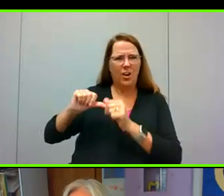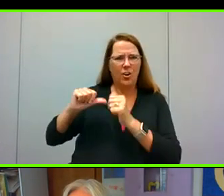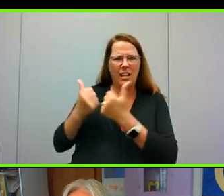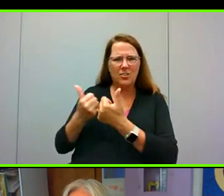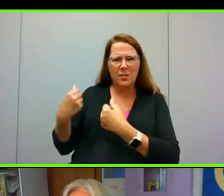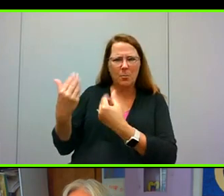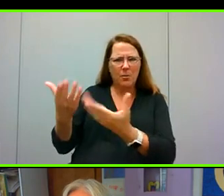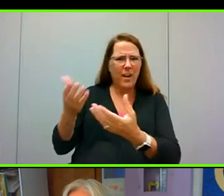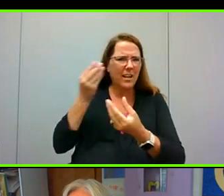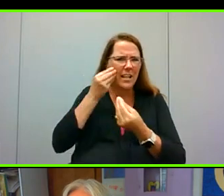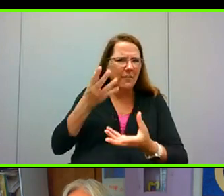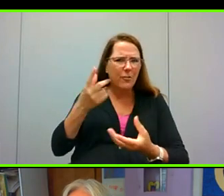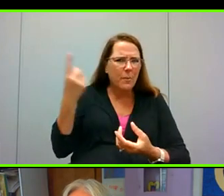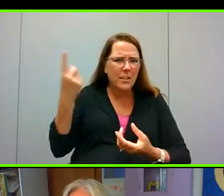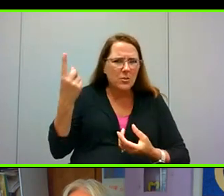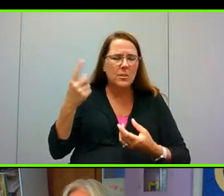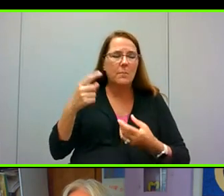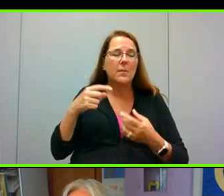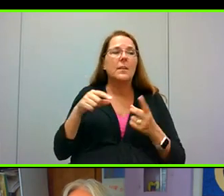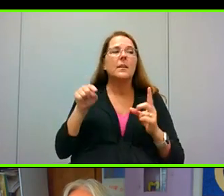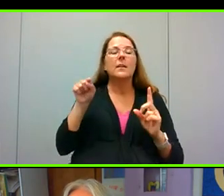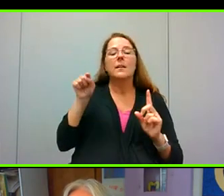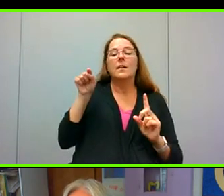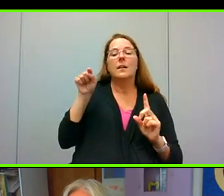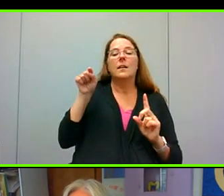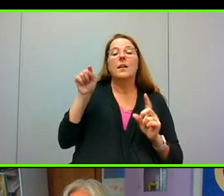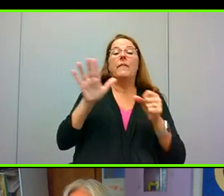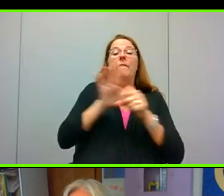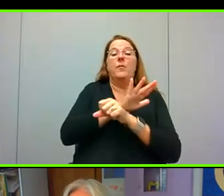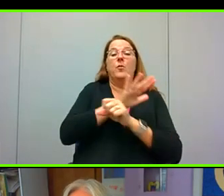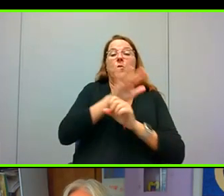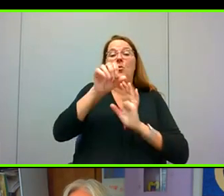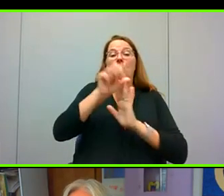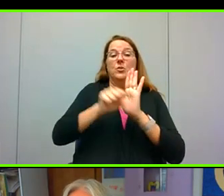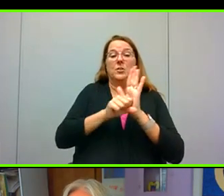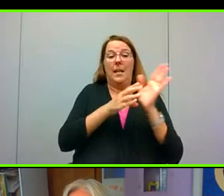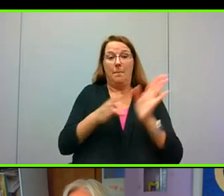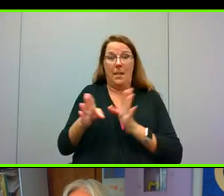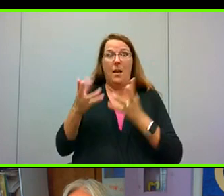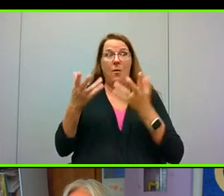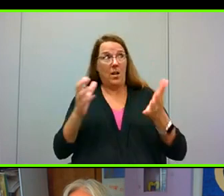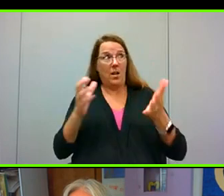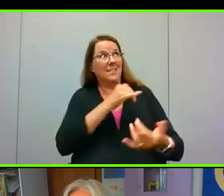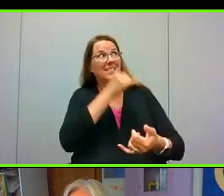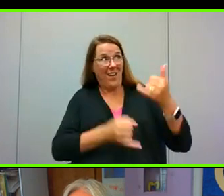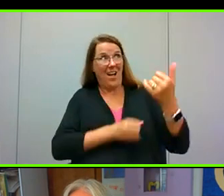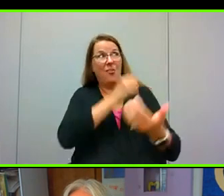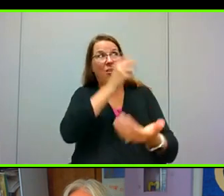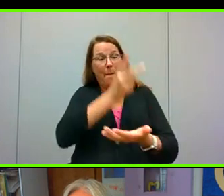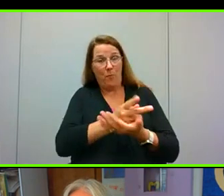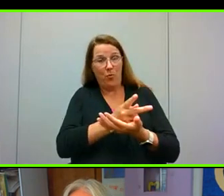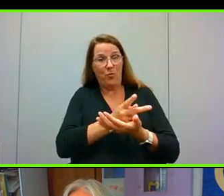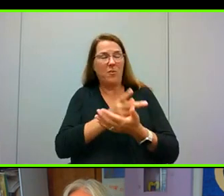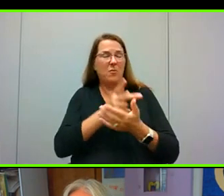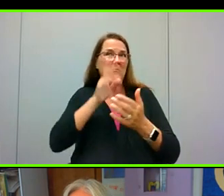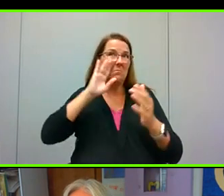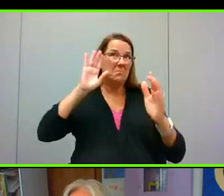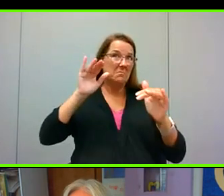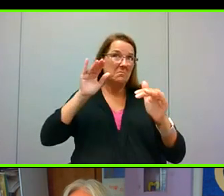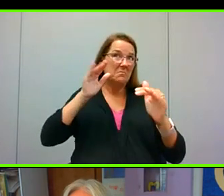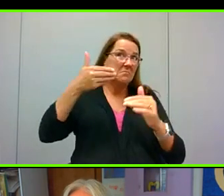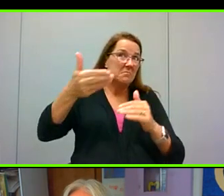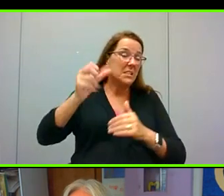some information. And so the full state plan will be available once it's final, and we're anticipating that will be